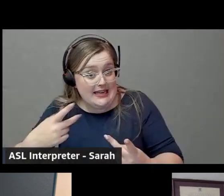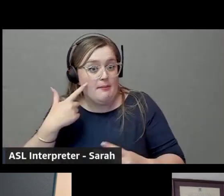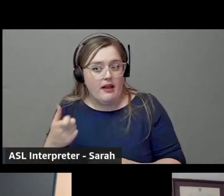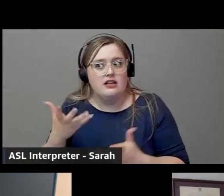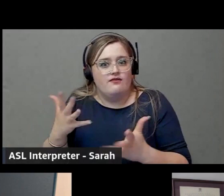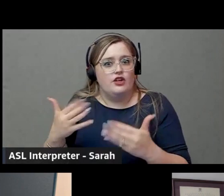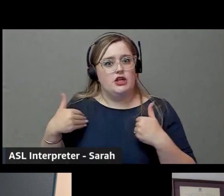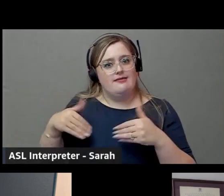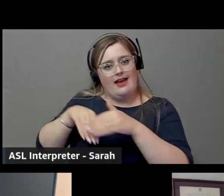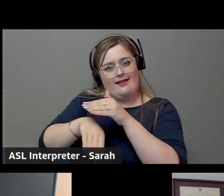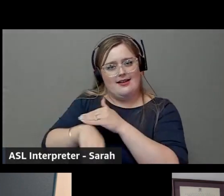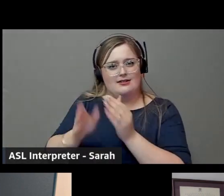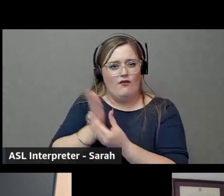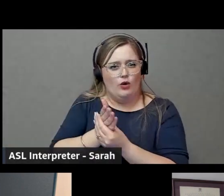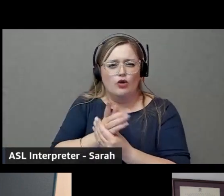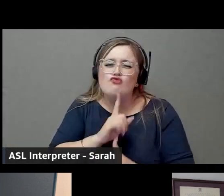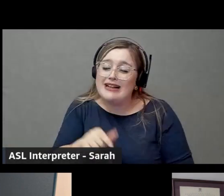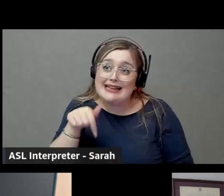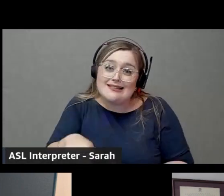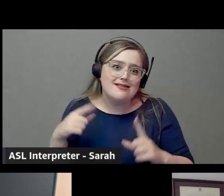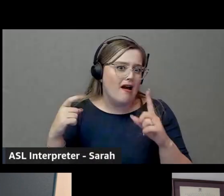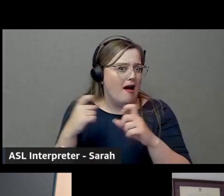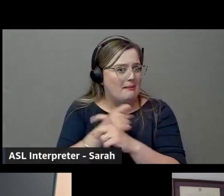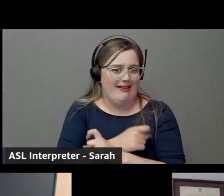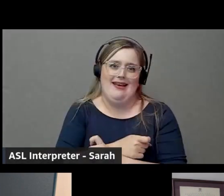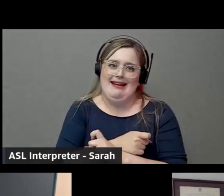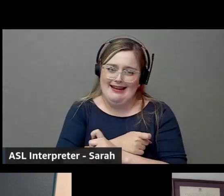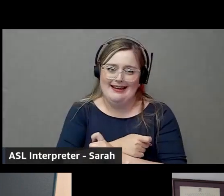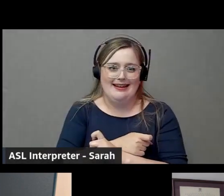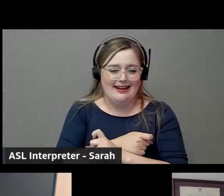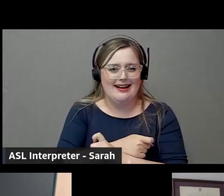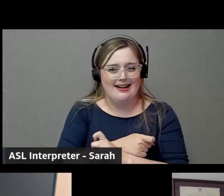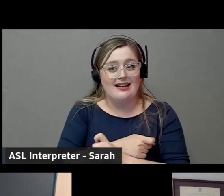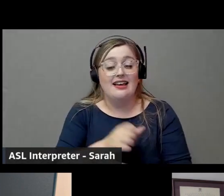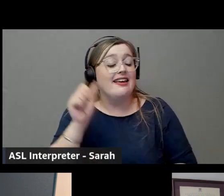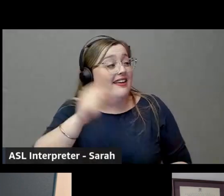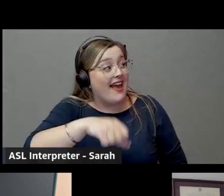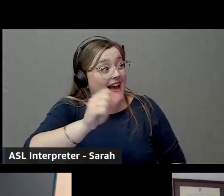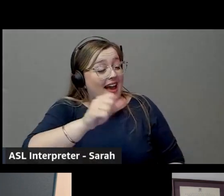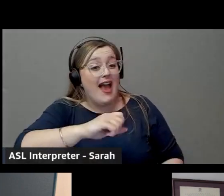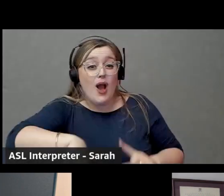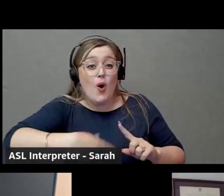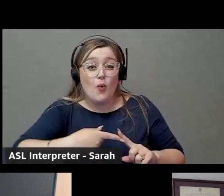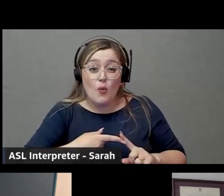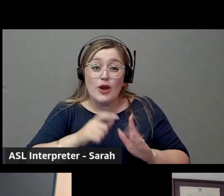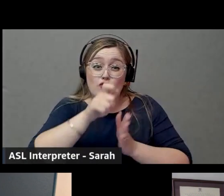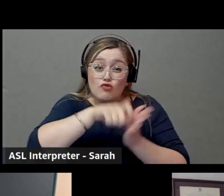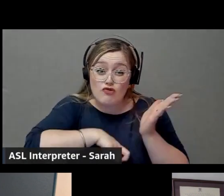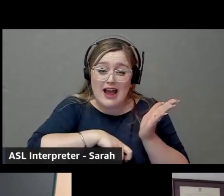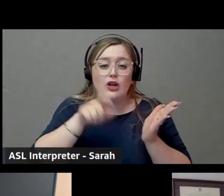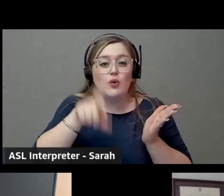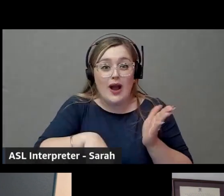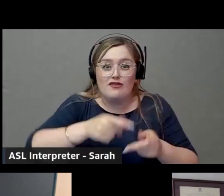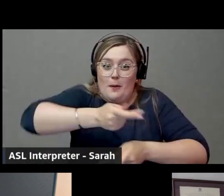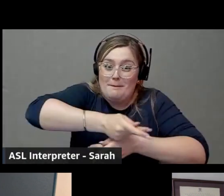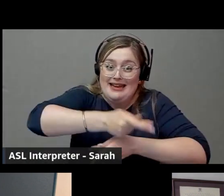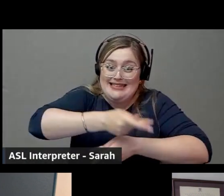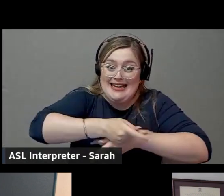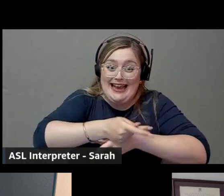folder. It's really complicated stuff to make this. So it's incredible. And once you write it, you have to maintain it too. So